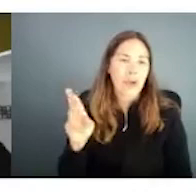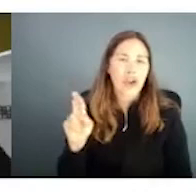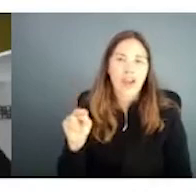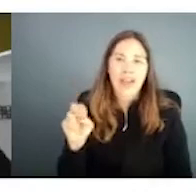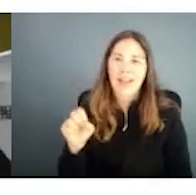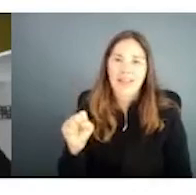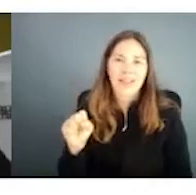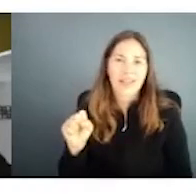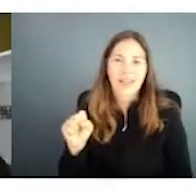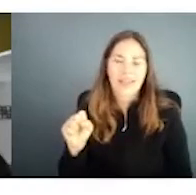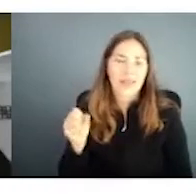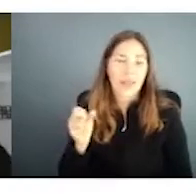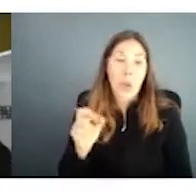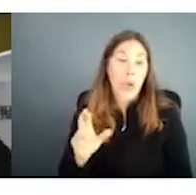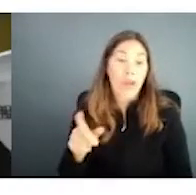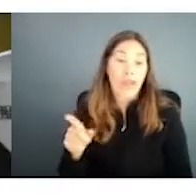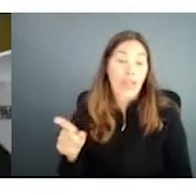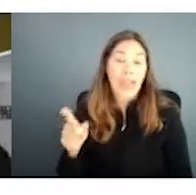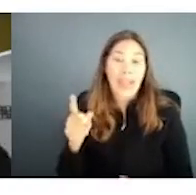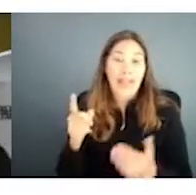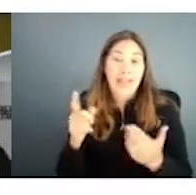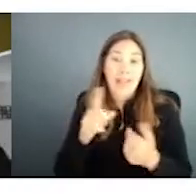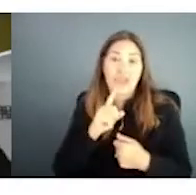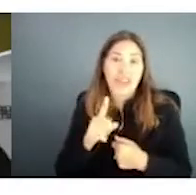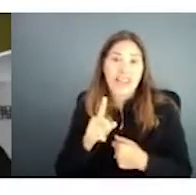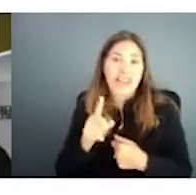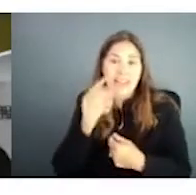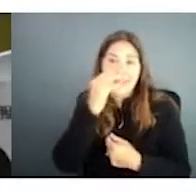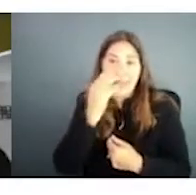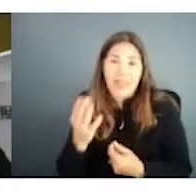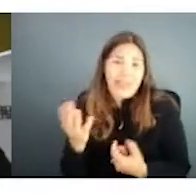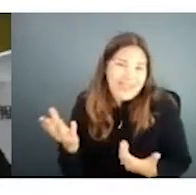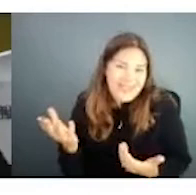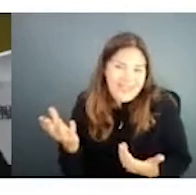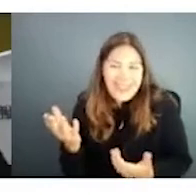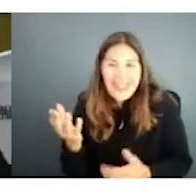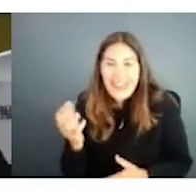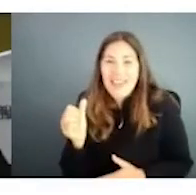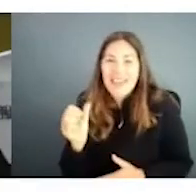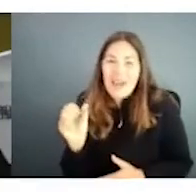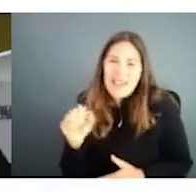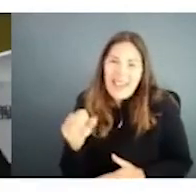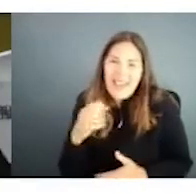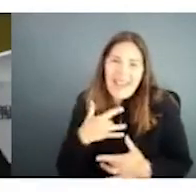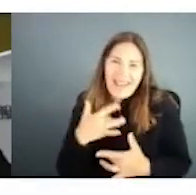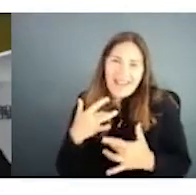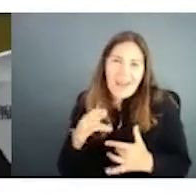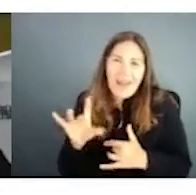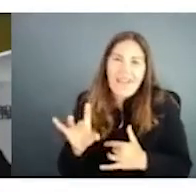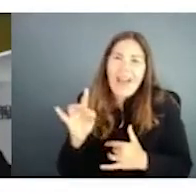nor do they necessarily care. So yeah, I would typically find